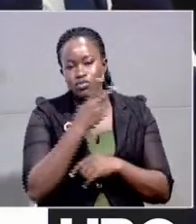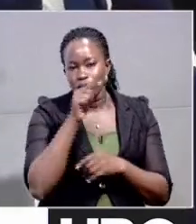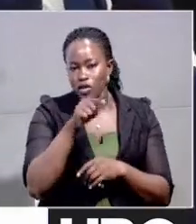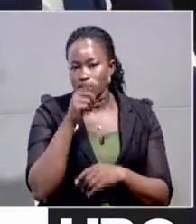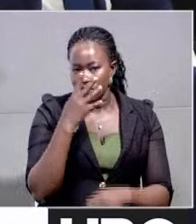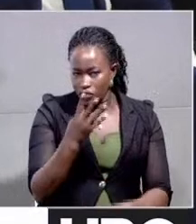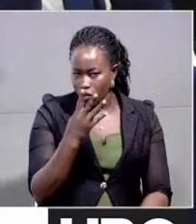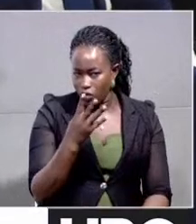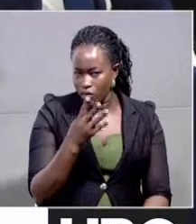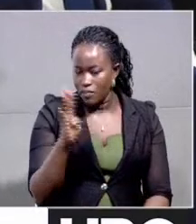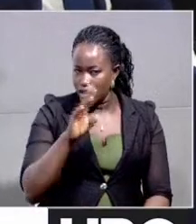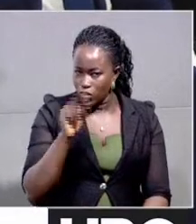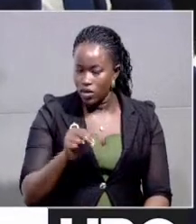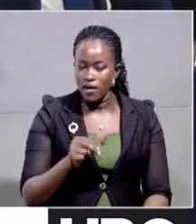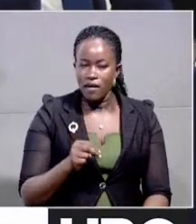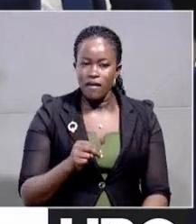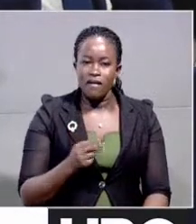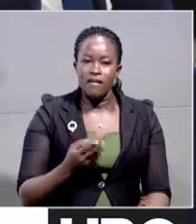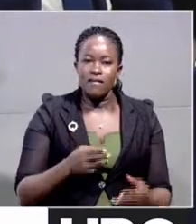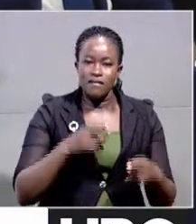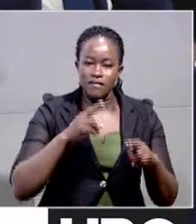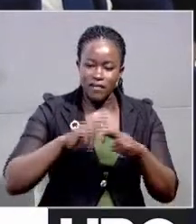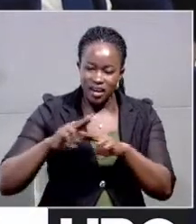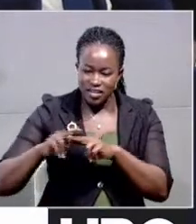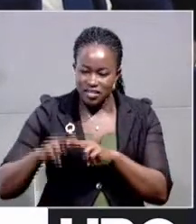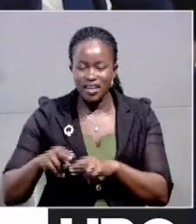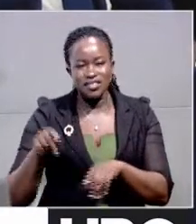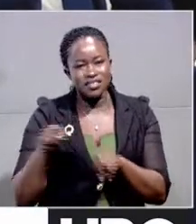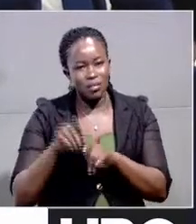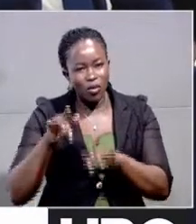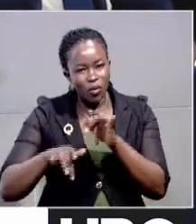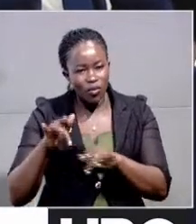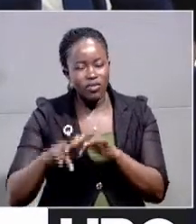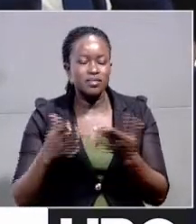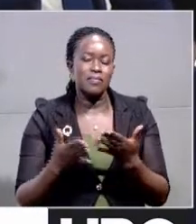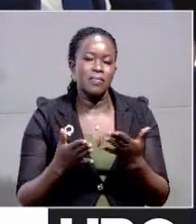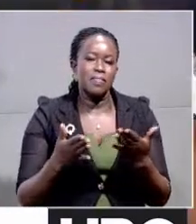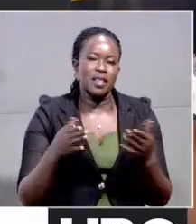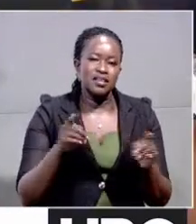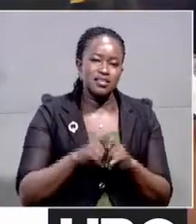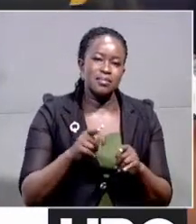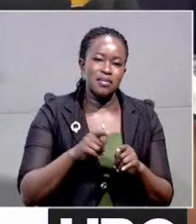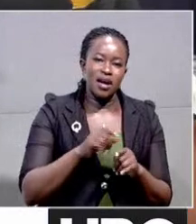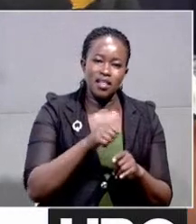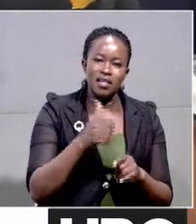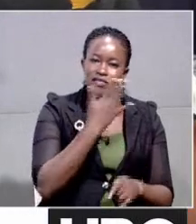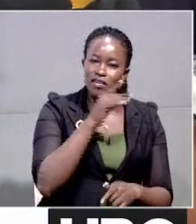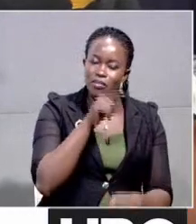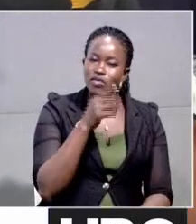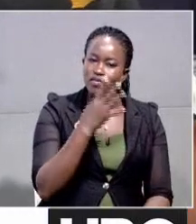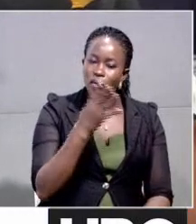to furniture and office equipment, and 0.51 billion to motor vehicles. So we are